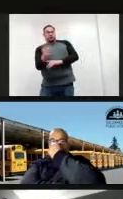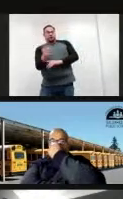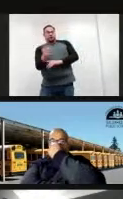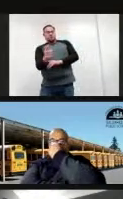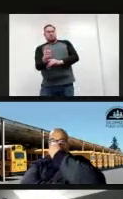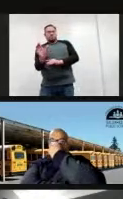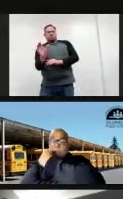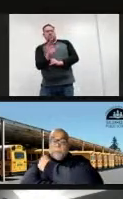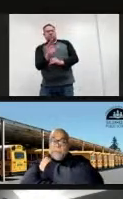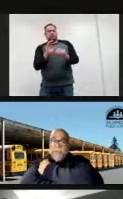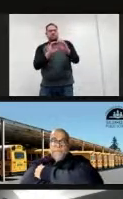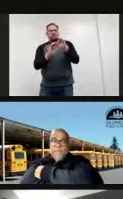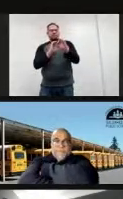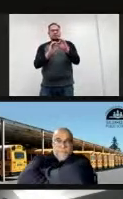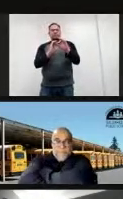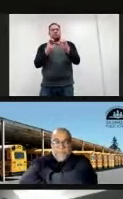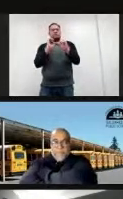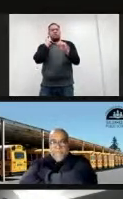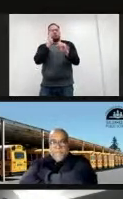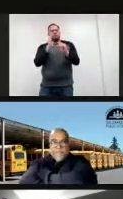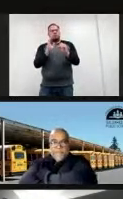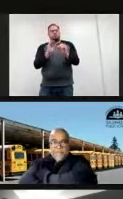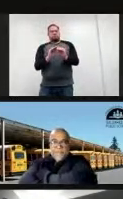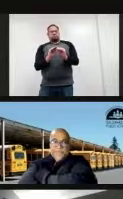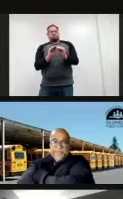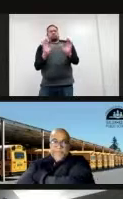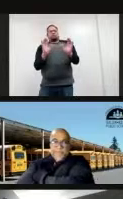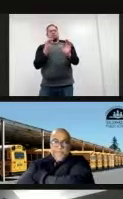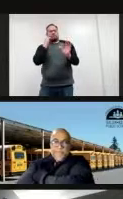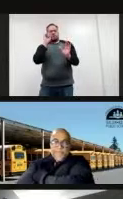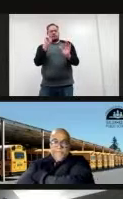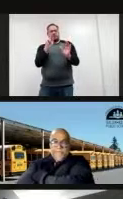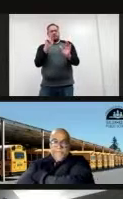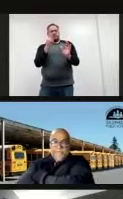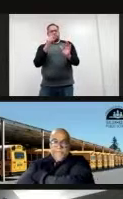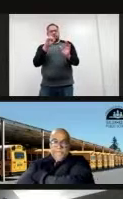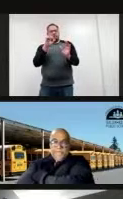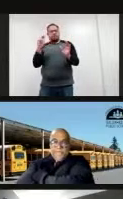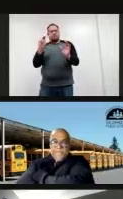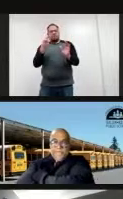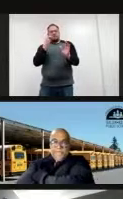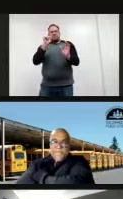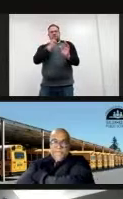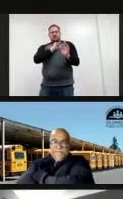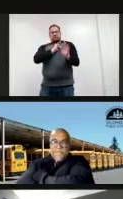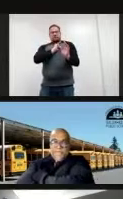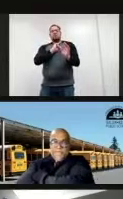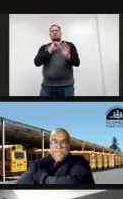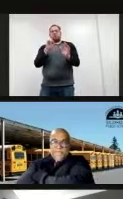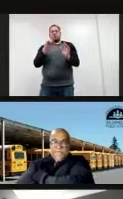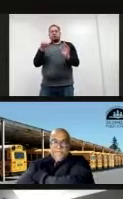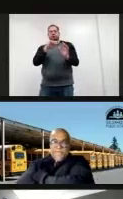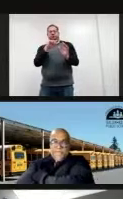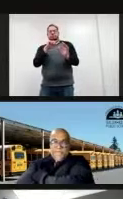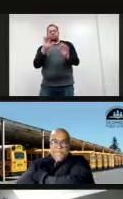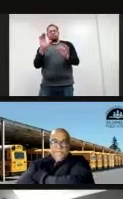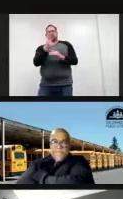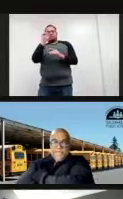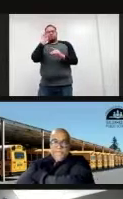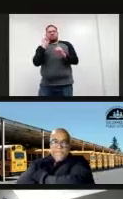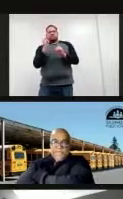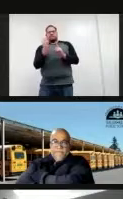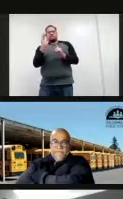conversation are going to illuminate for Kathleen and myself where you each stand as board members on